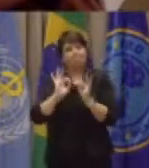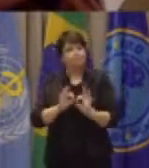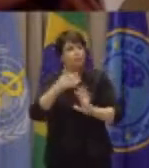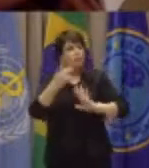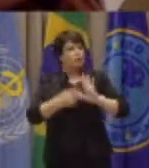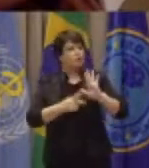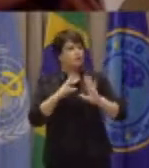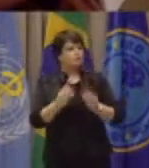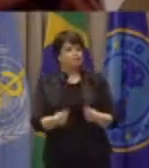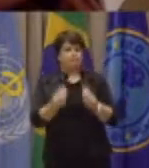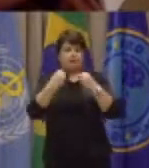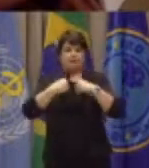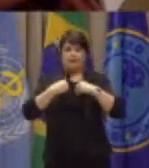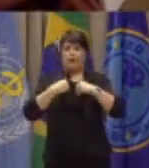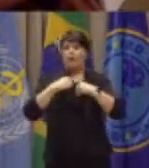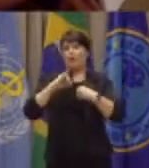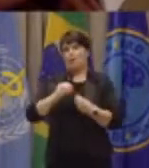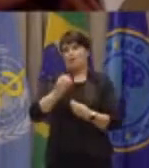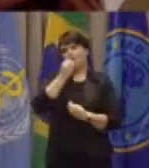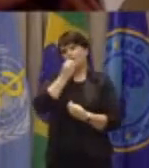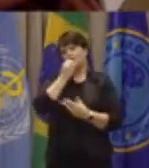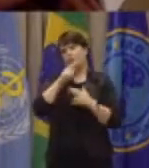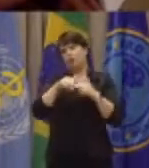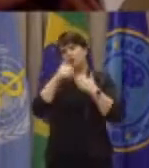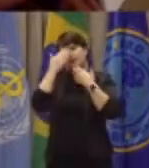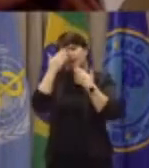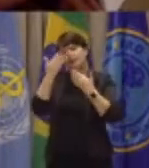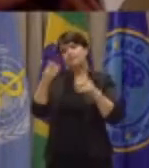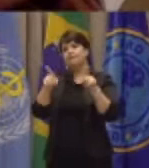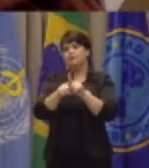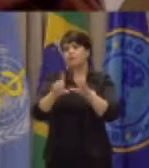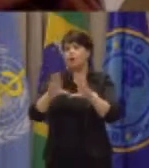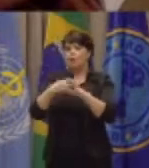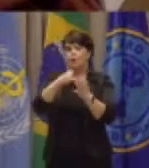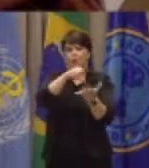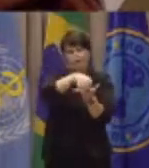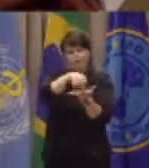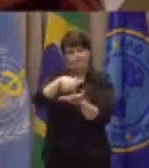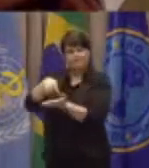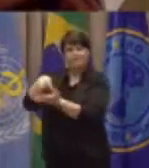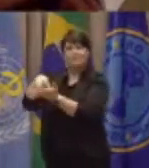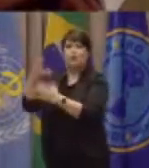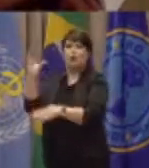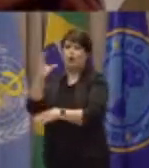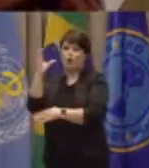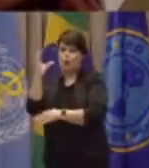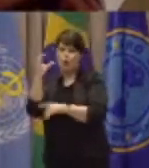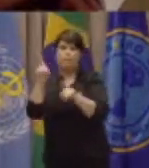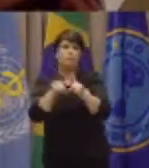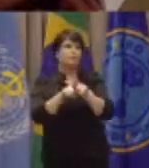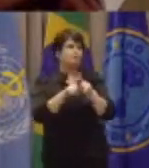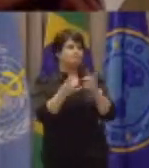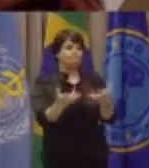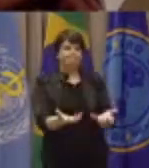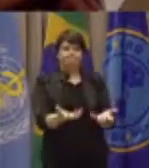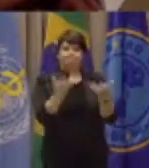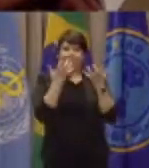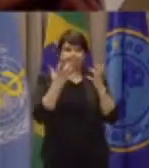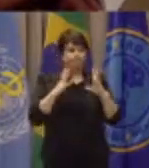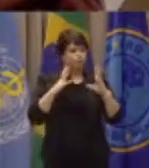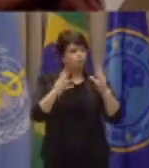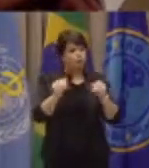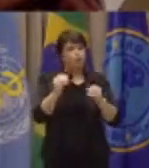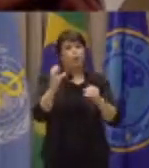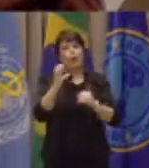trust in this project and gave us this great opportunity to thank the delegations from